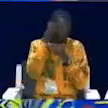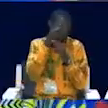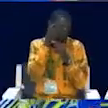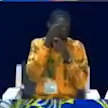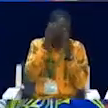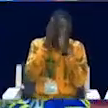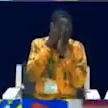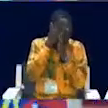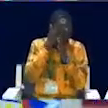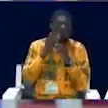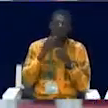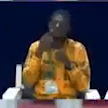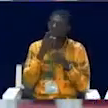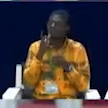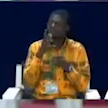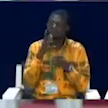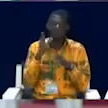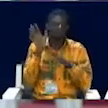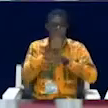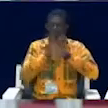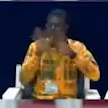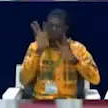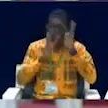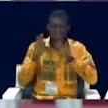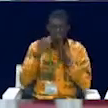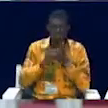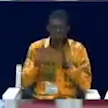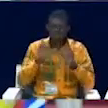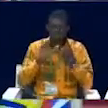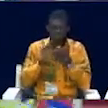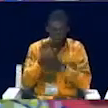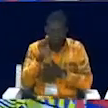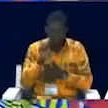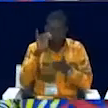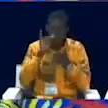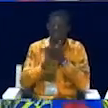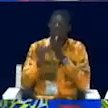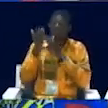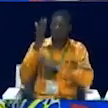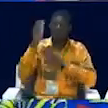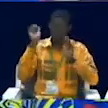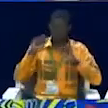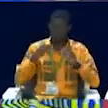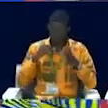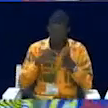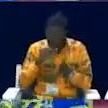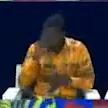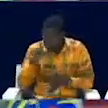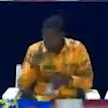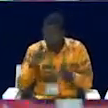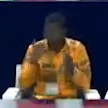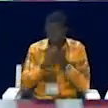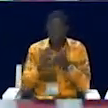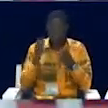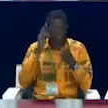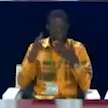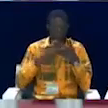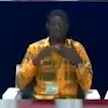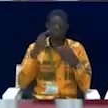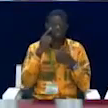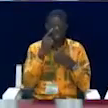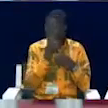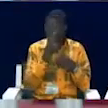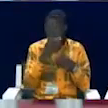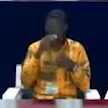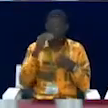ni madam e ma sukun mo se gbagbo ipe olorun le se o le da oju omo yen pada tori